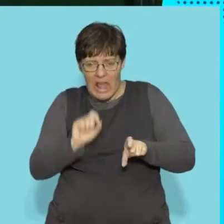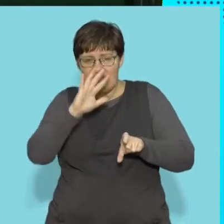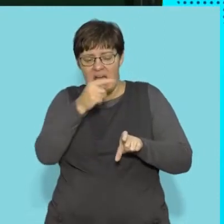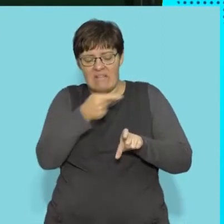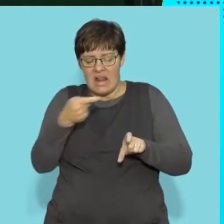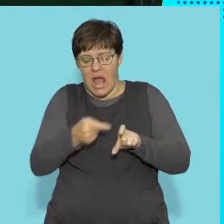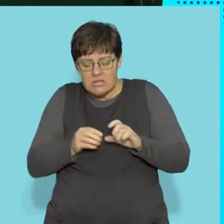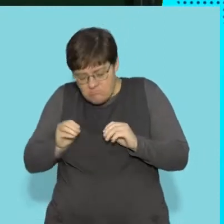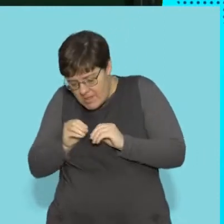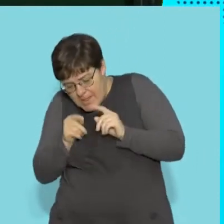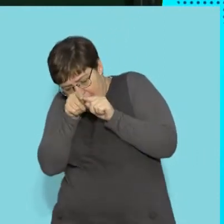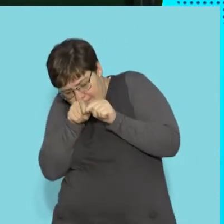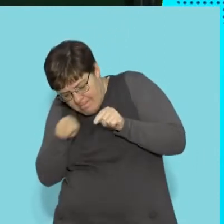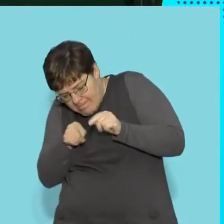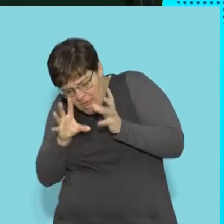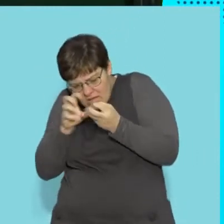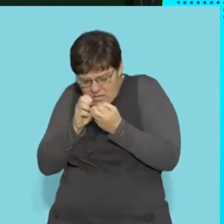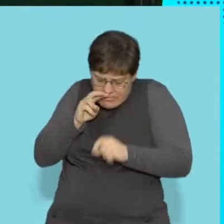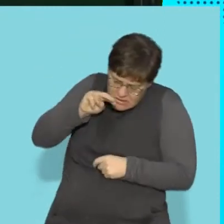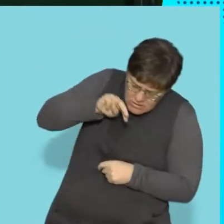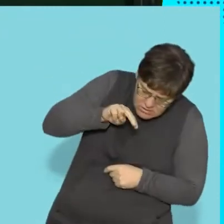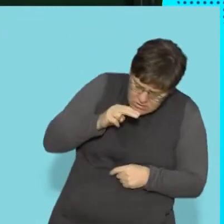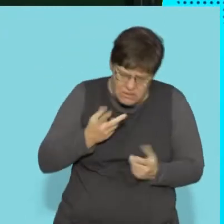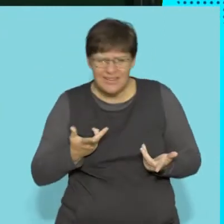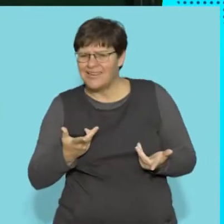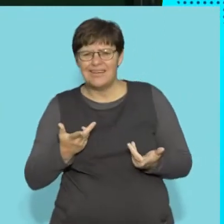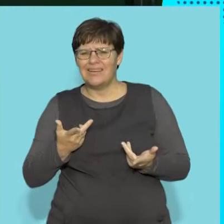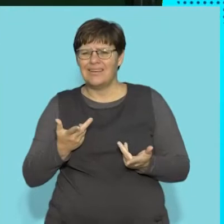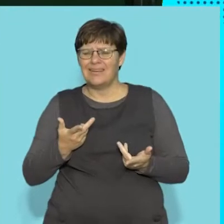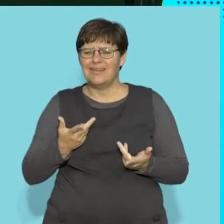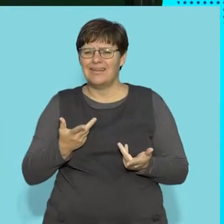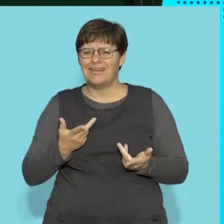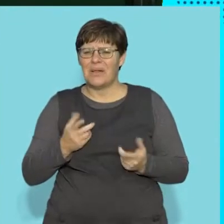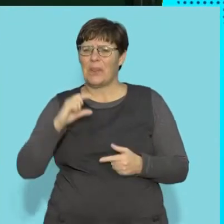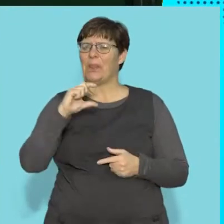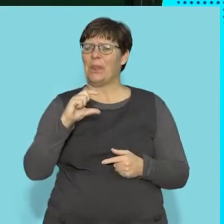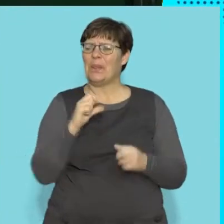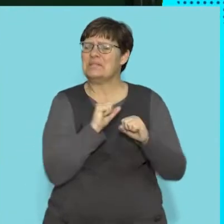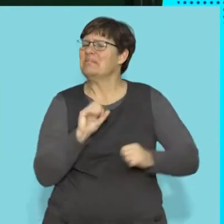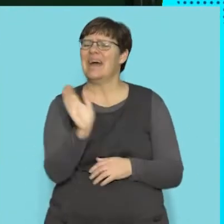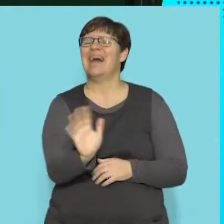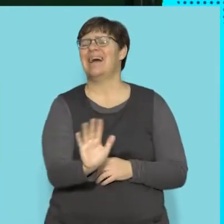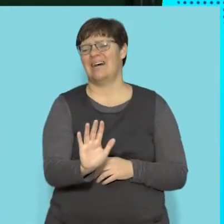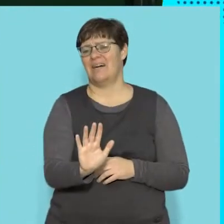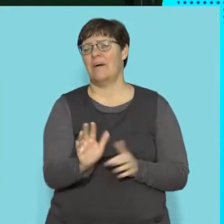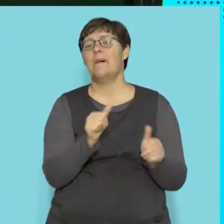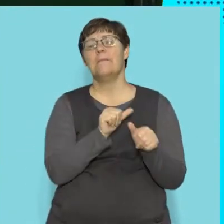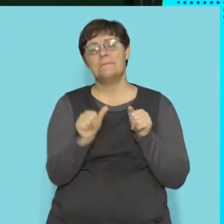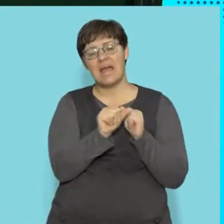page, don't try and squash your graph into that small amount of space.